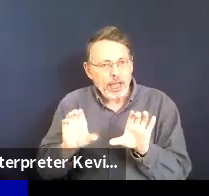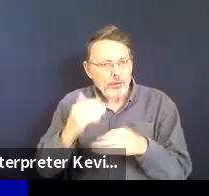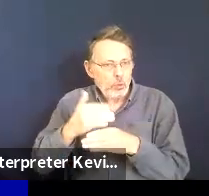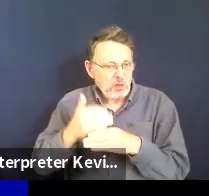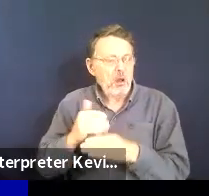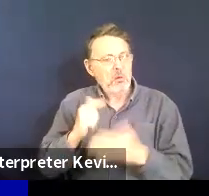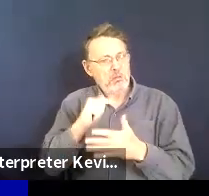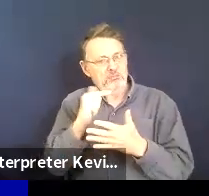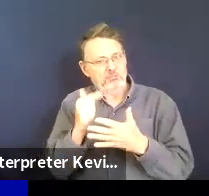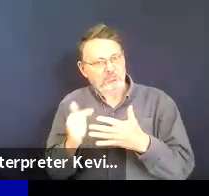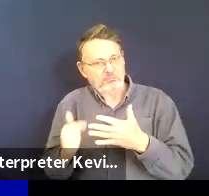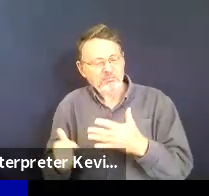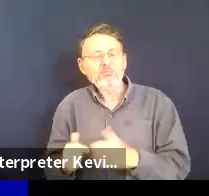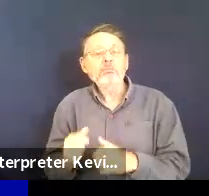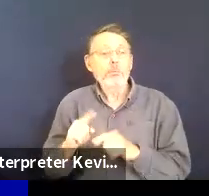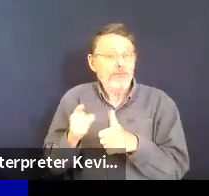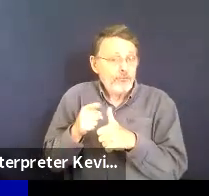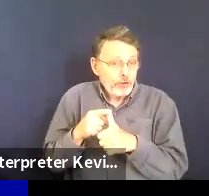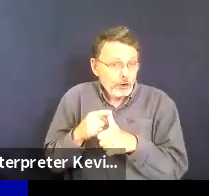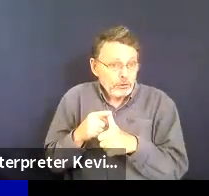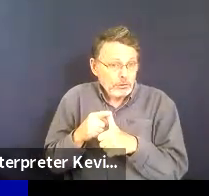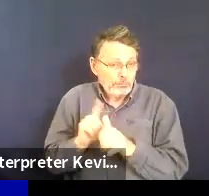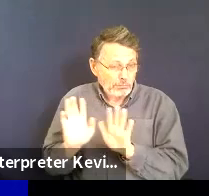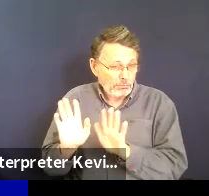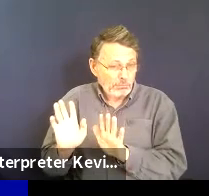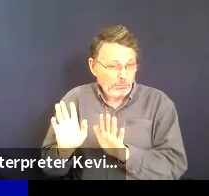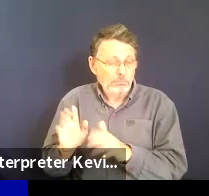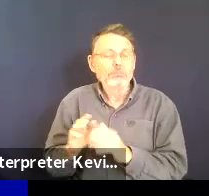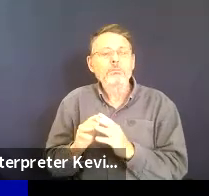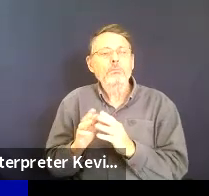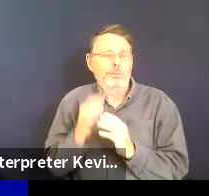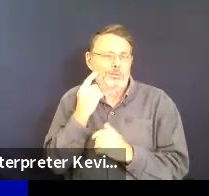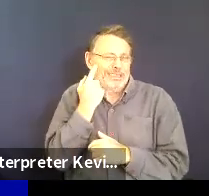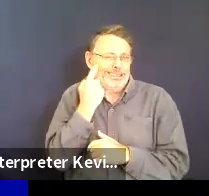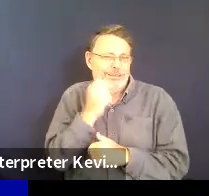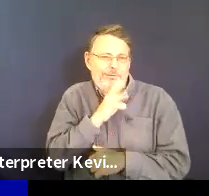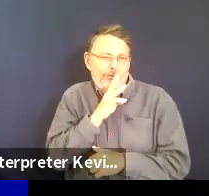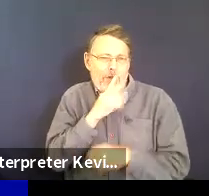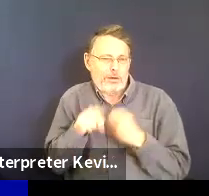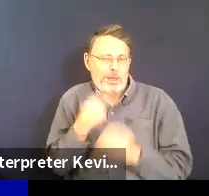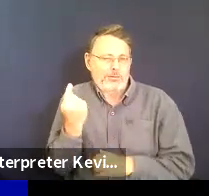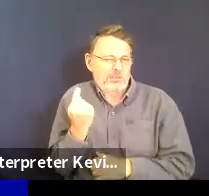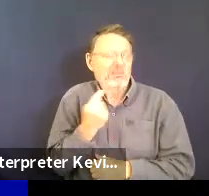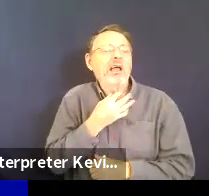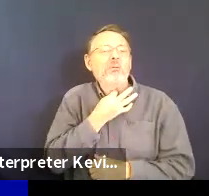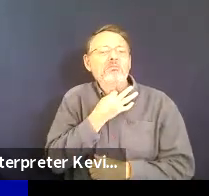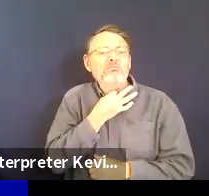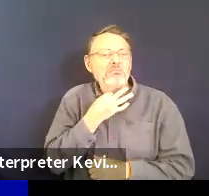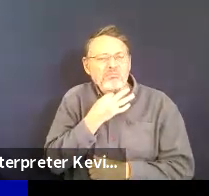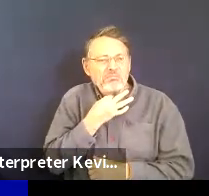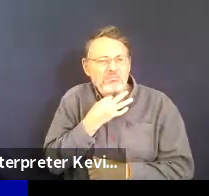go along. Before we go too much farther away from something you just talked about, I was curious to know